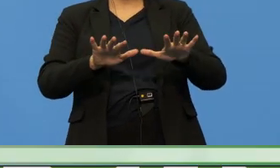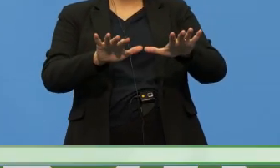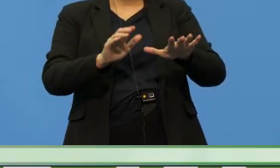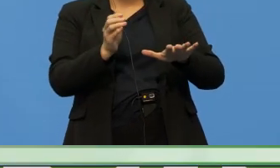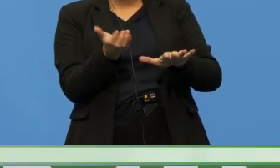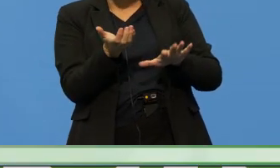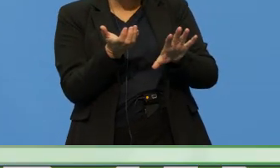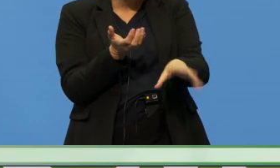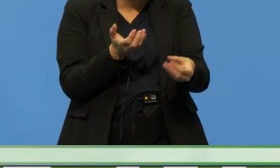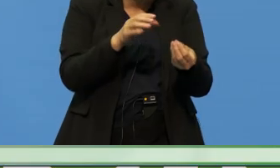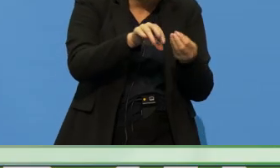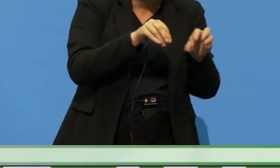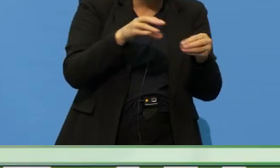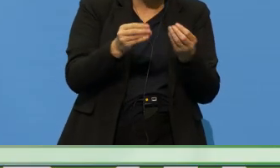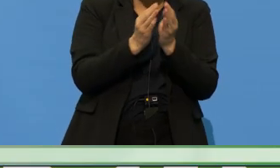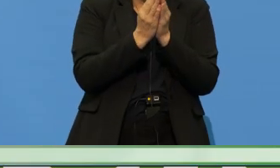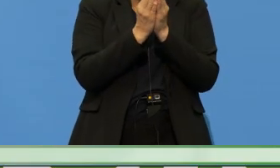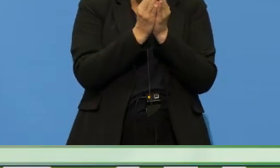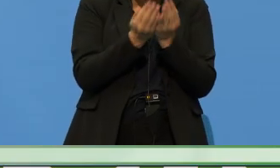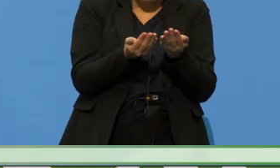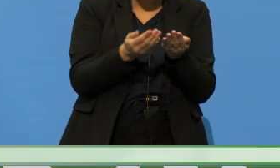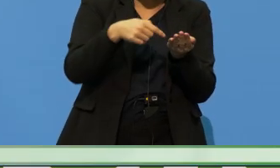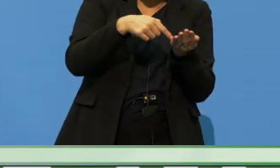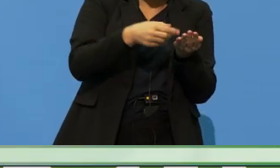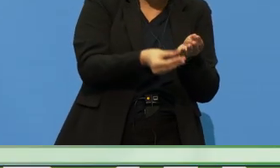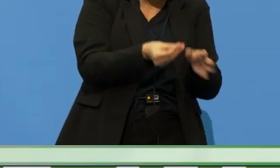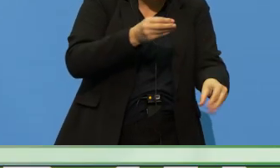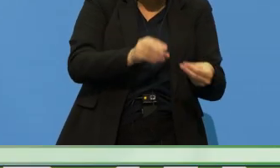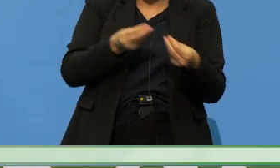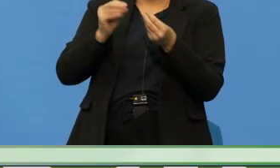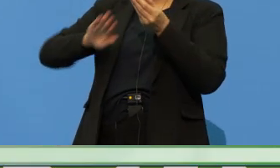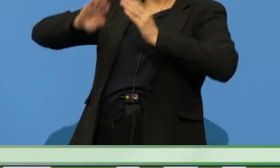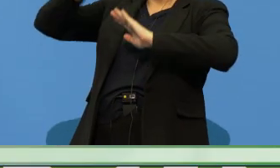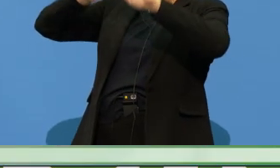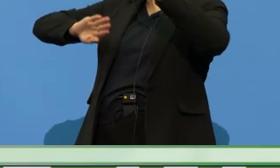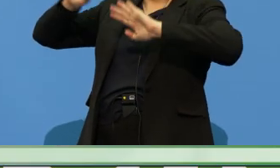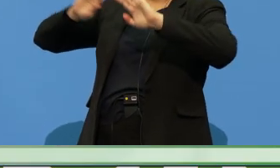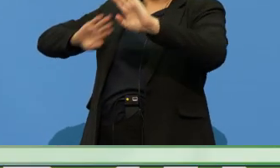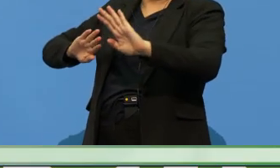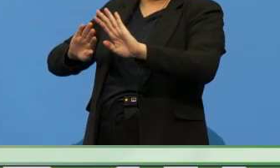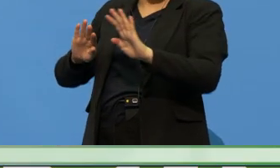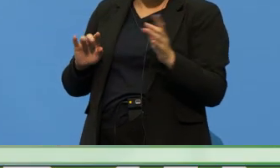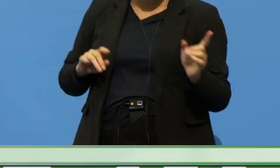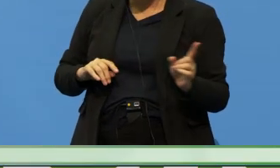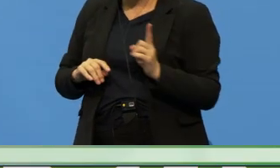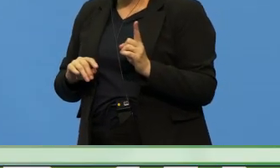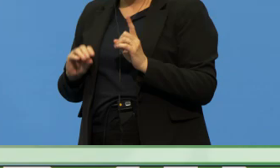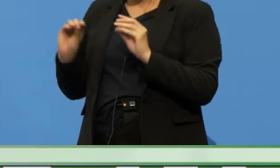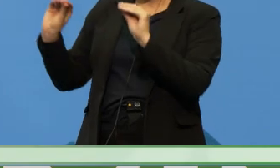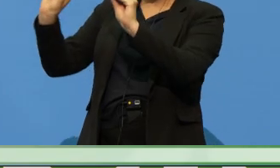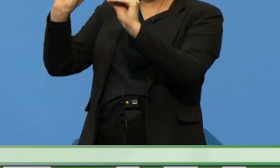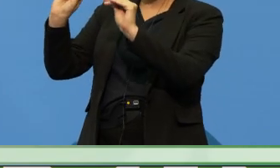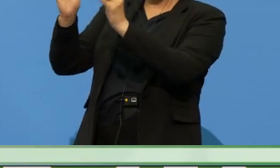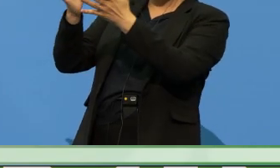to experience. And the diverse ways of experiencing it becomes an example of